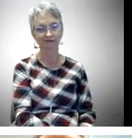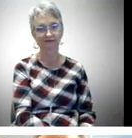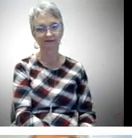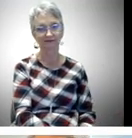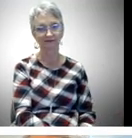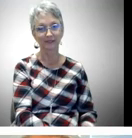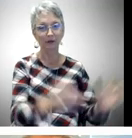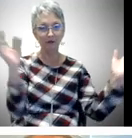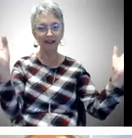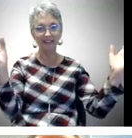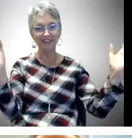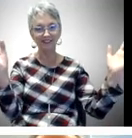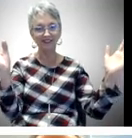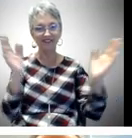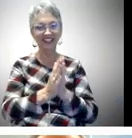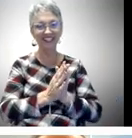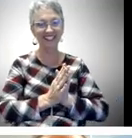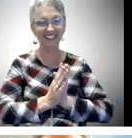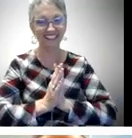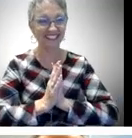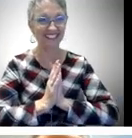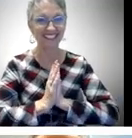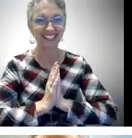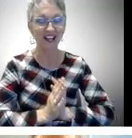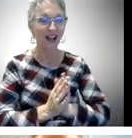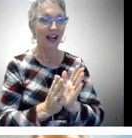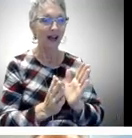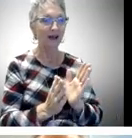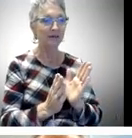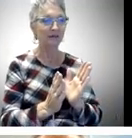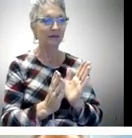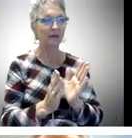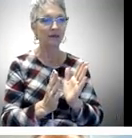So that's it. And it's 11:30. We made it.